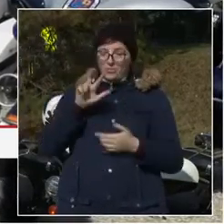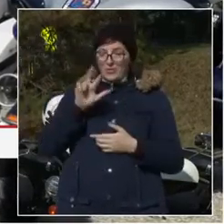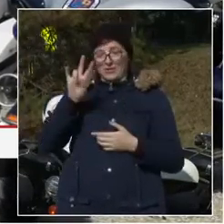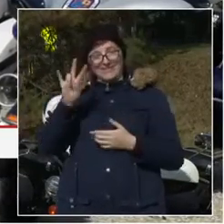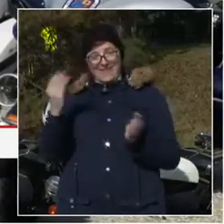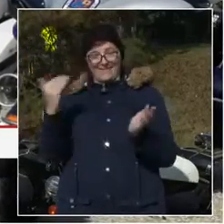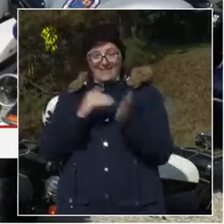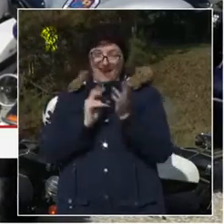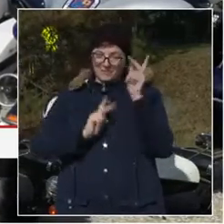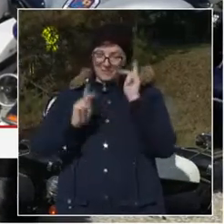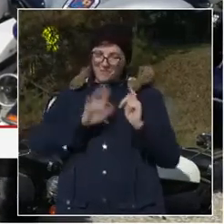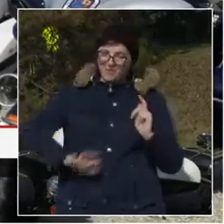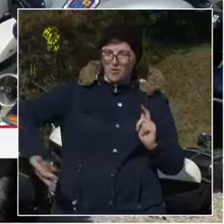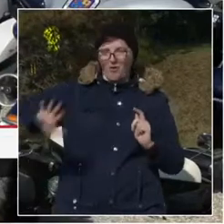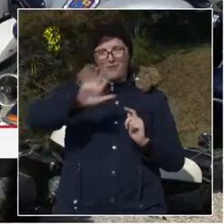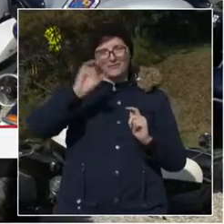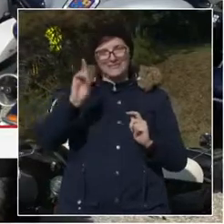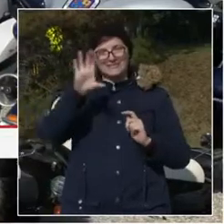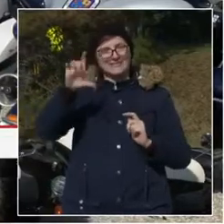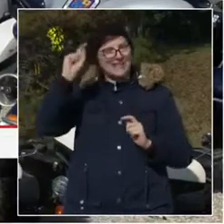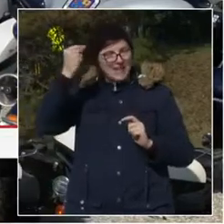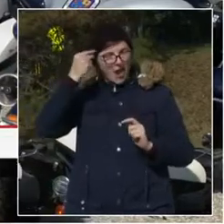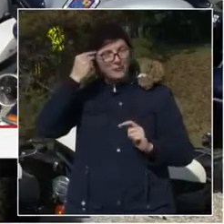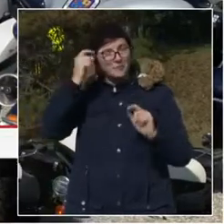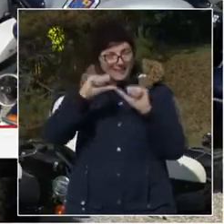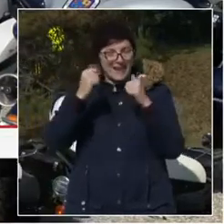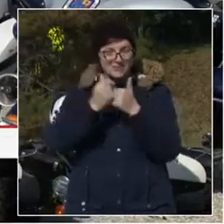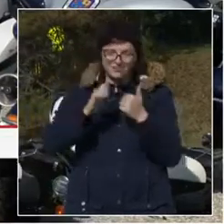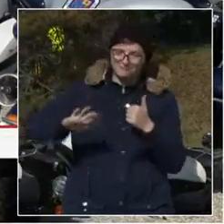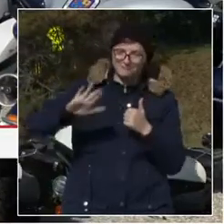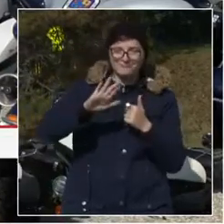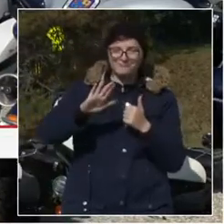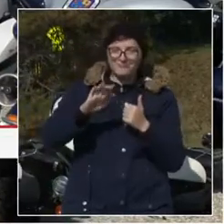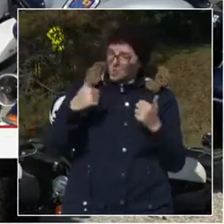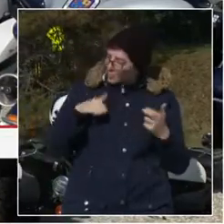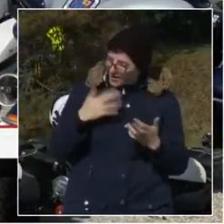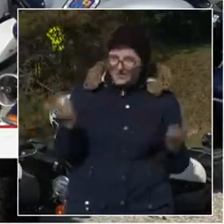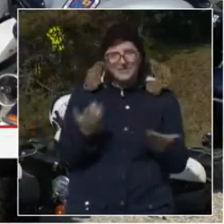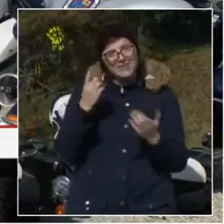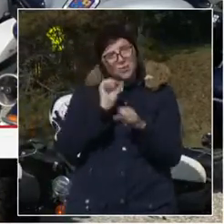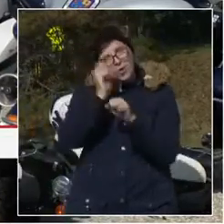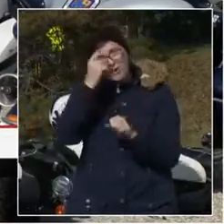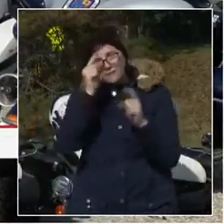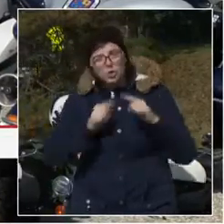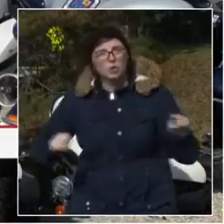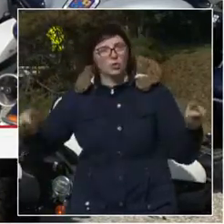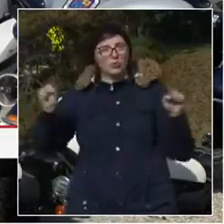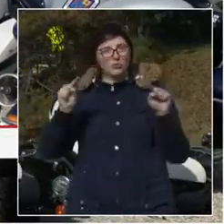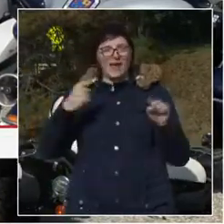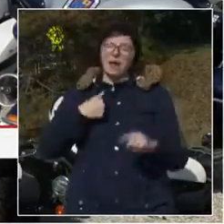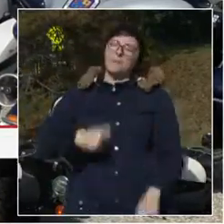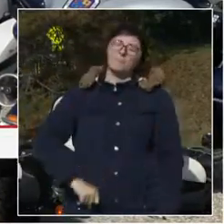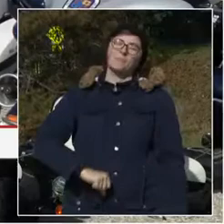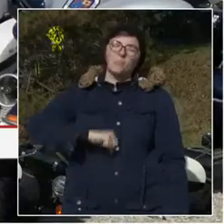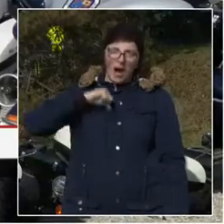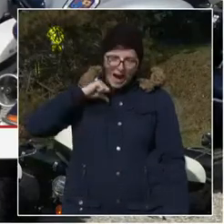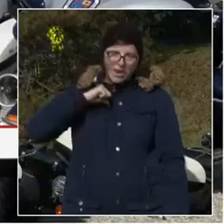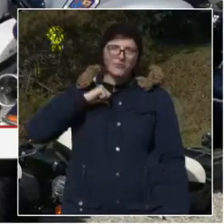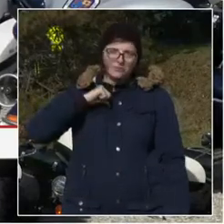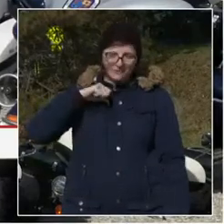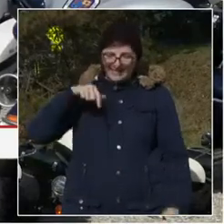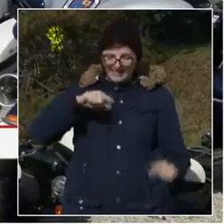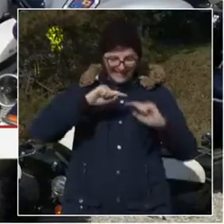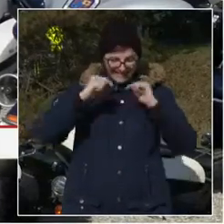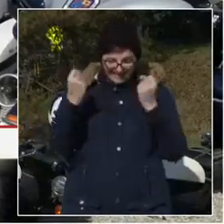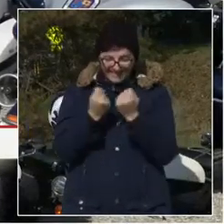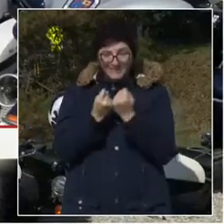37,000 people all across DC government agencies who are at your service, and I'm very, very proud of these